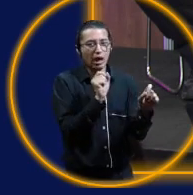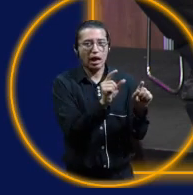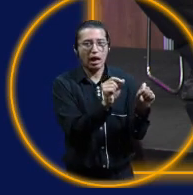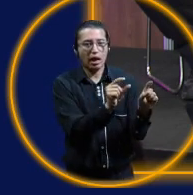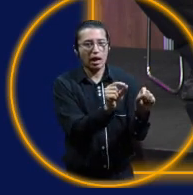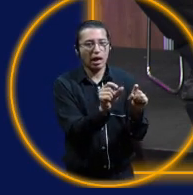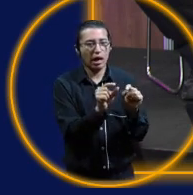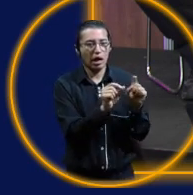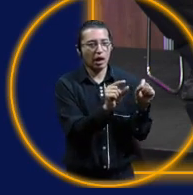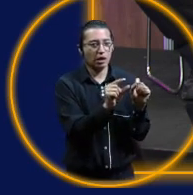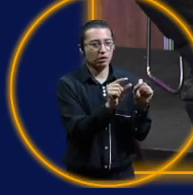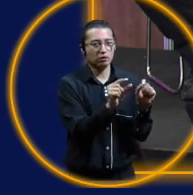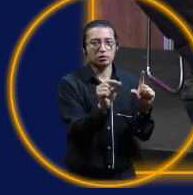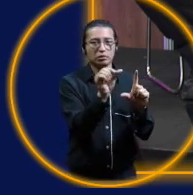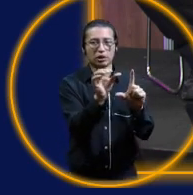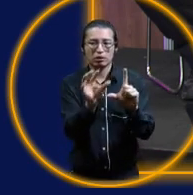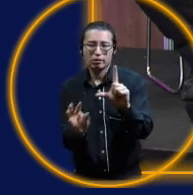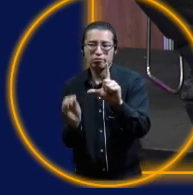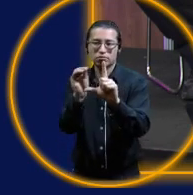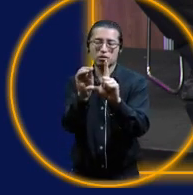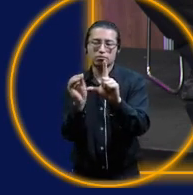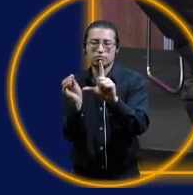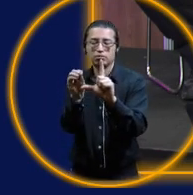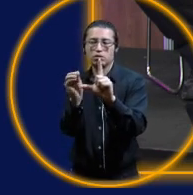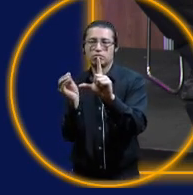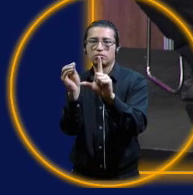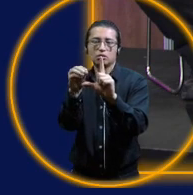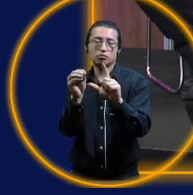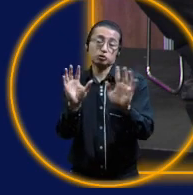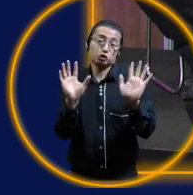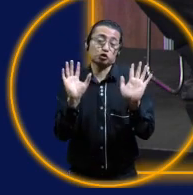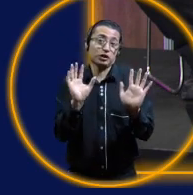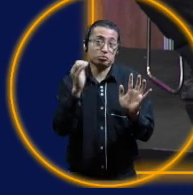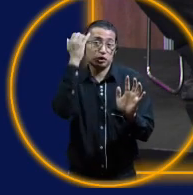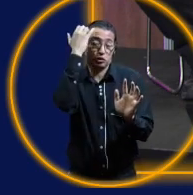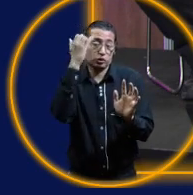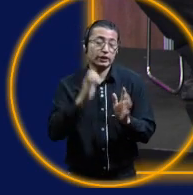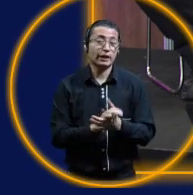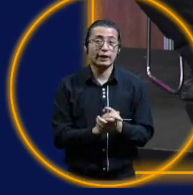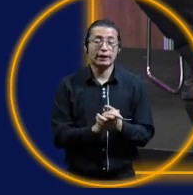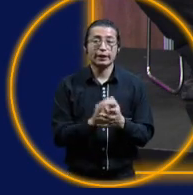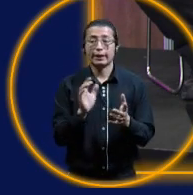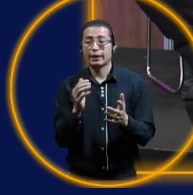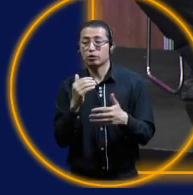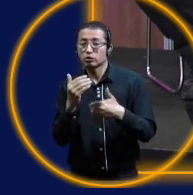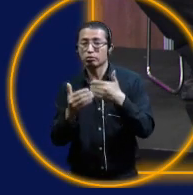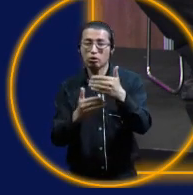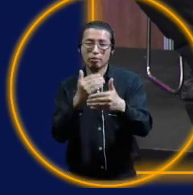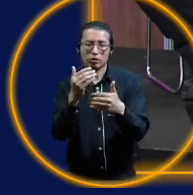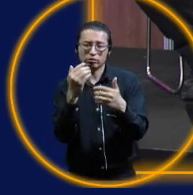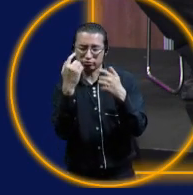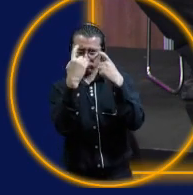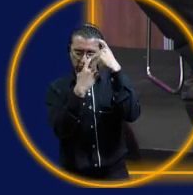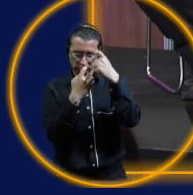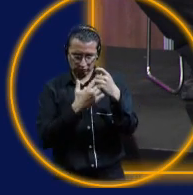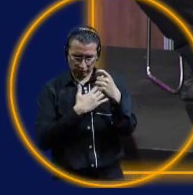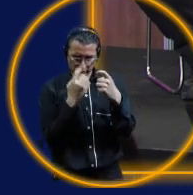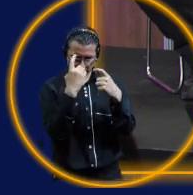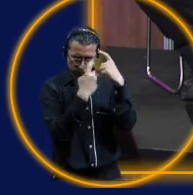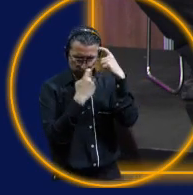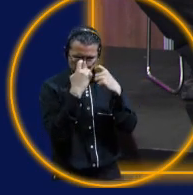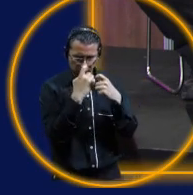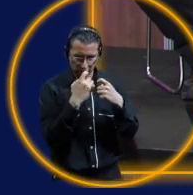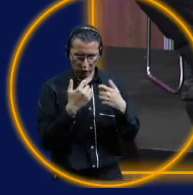just improvisations that you do in the morning, and then you reflect a little bit about how the day is going, you know, whatever, if